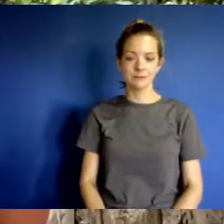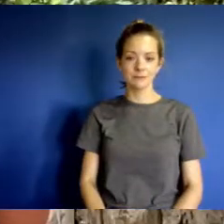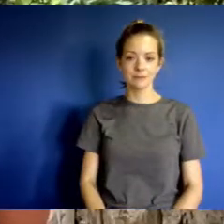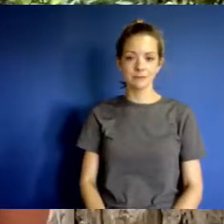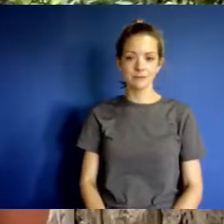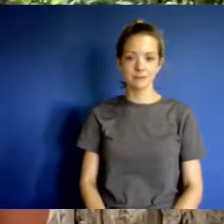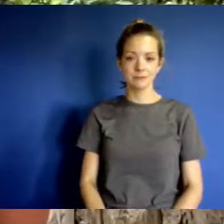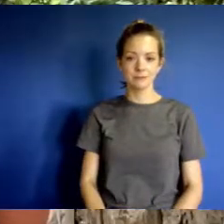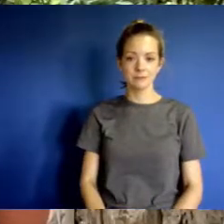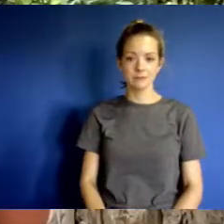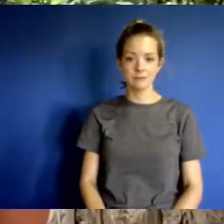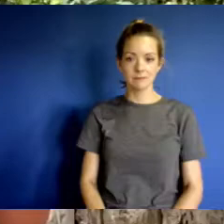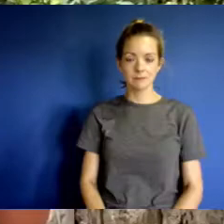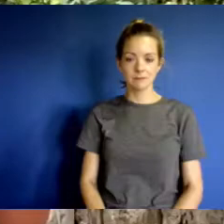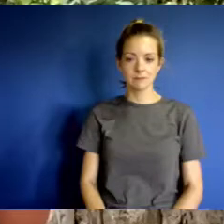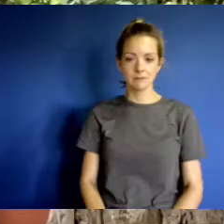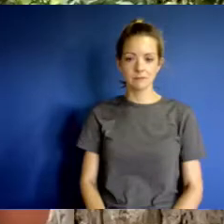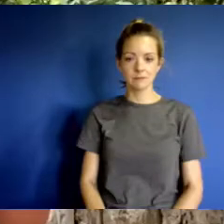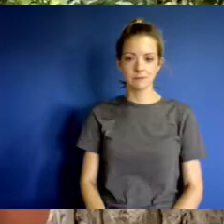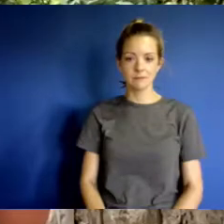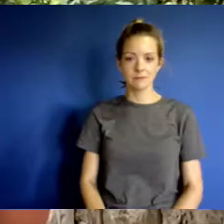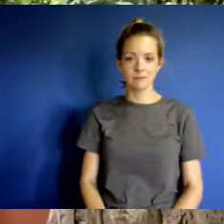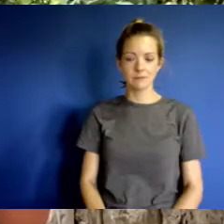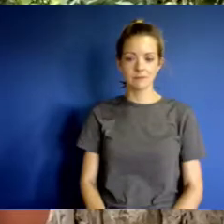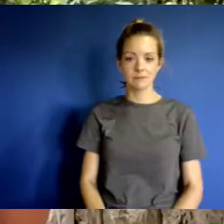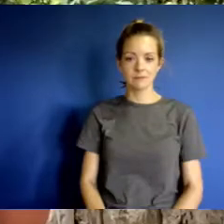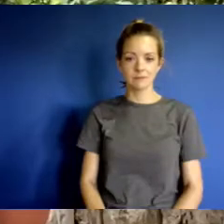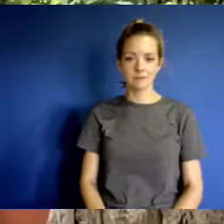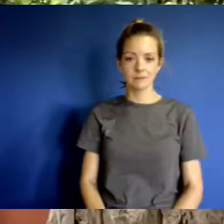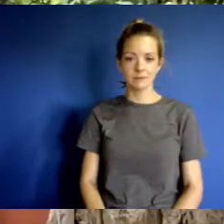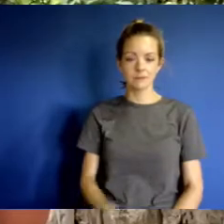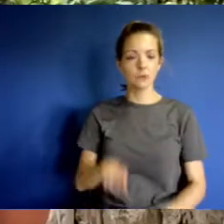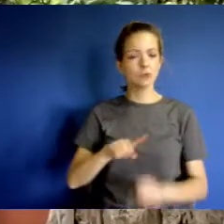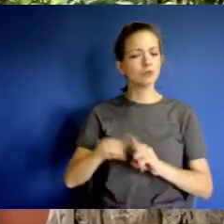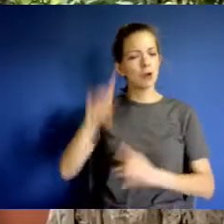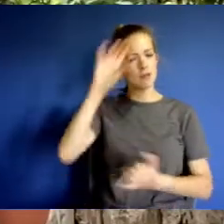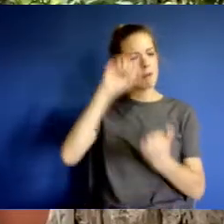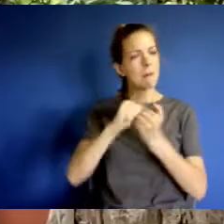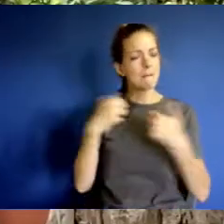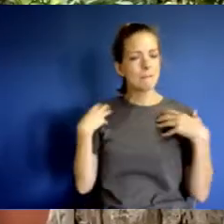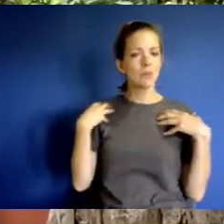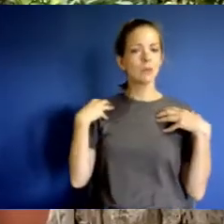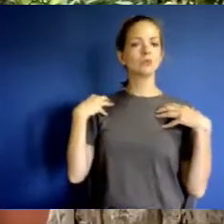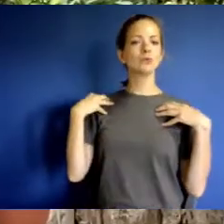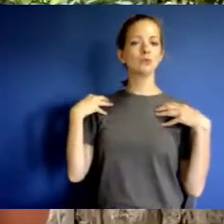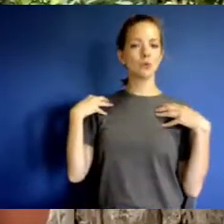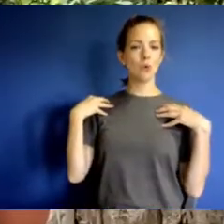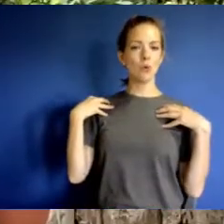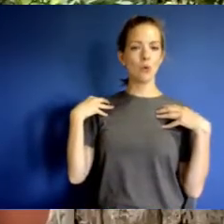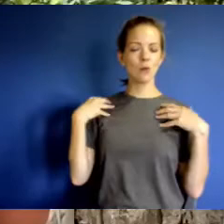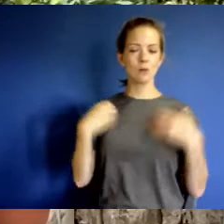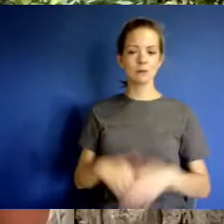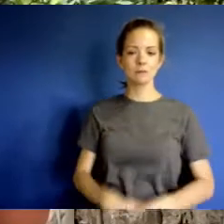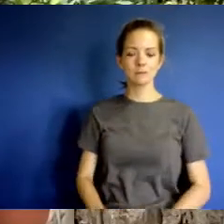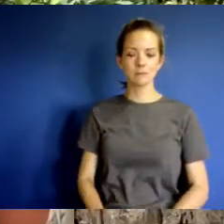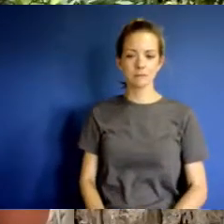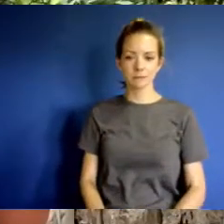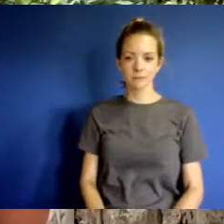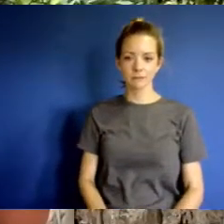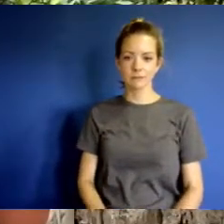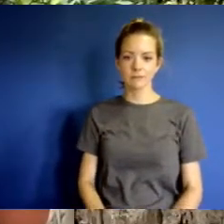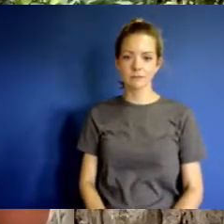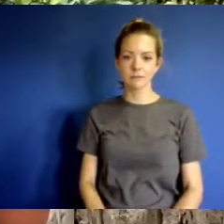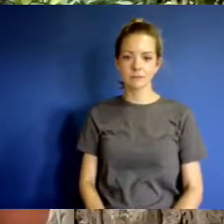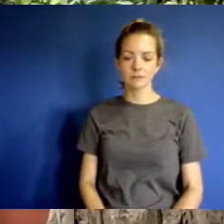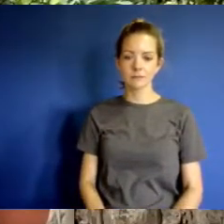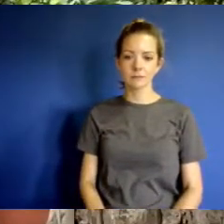all the way around. Find your fingers, maybe make a bind here, but try and sit up nice and tall while you're doing